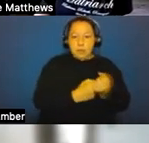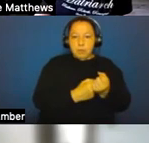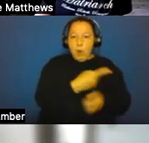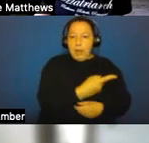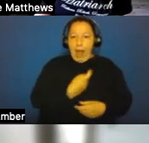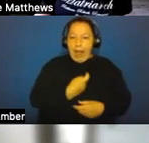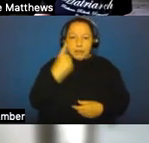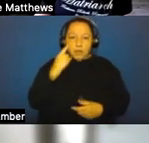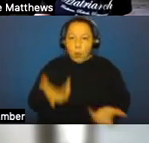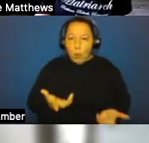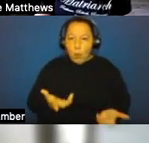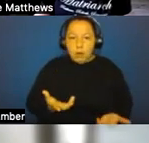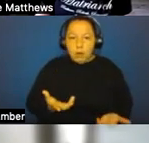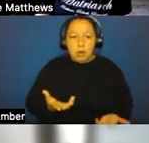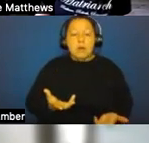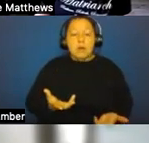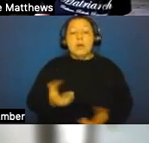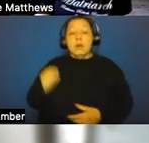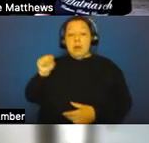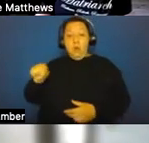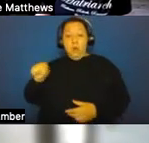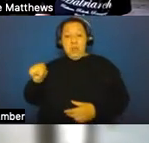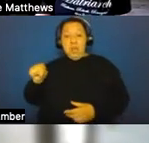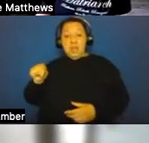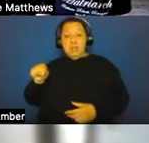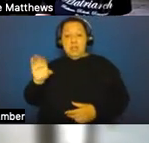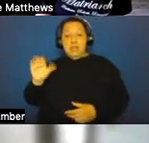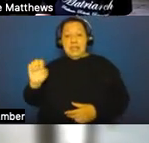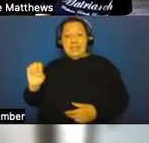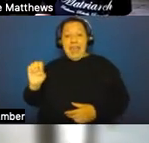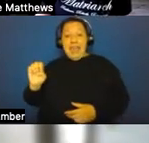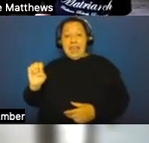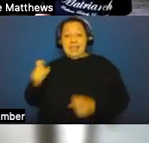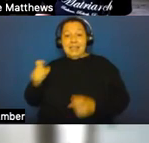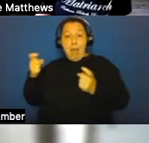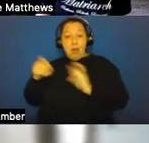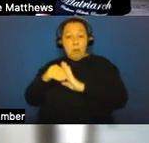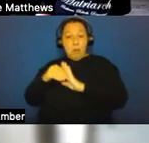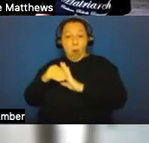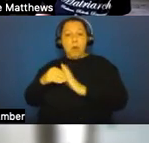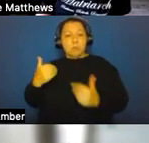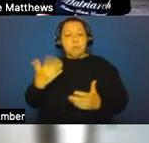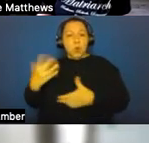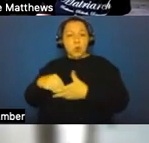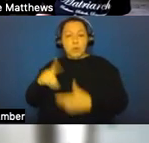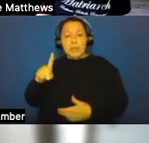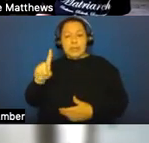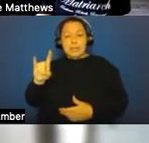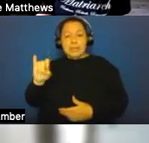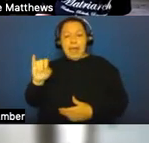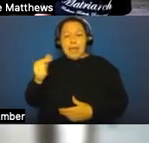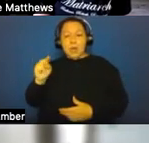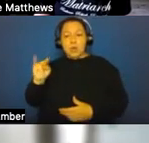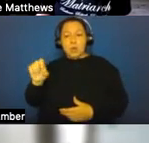The case management model is, there's a diagnosis, right? So you may have this DSM 4,